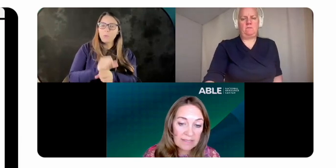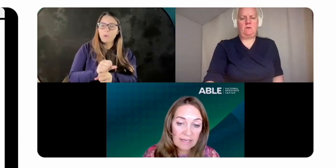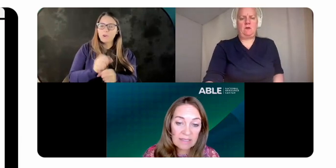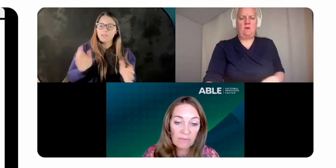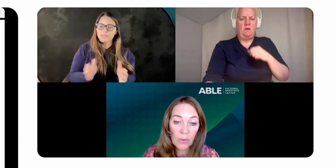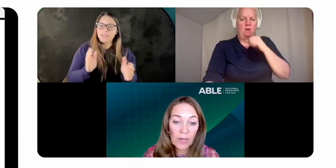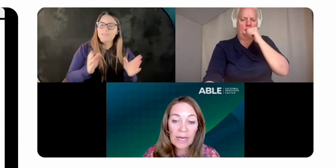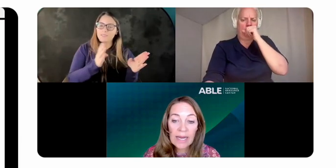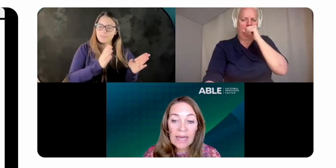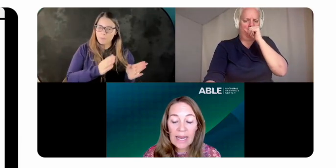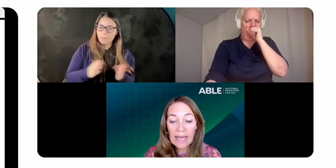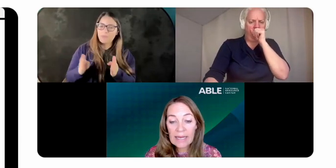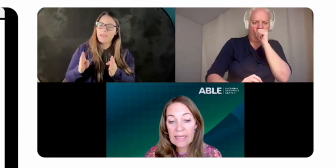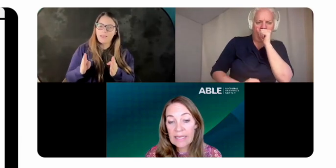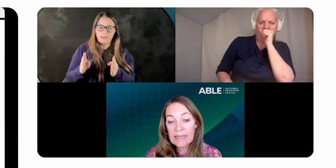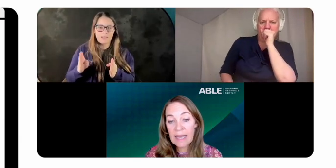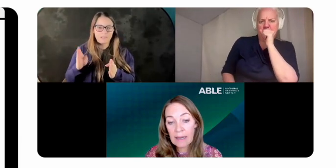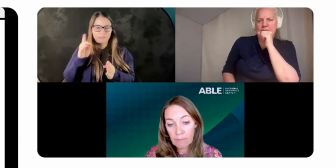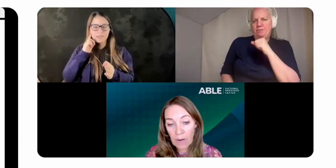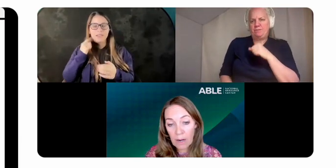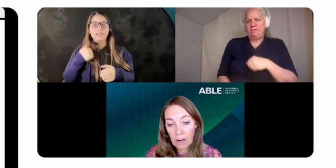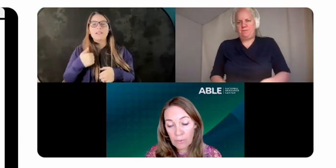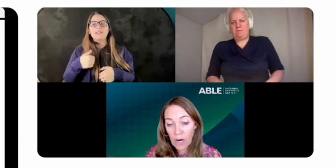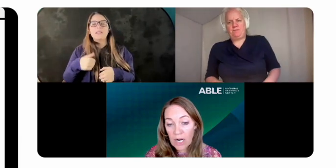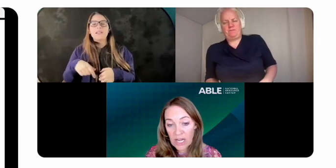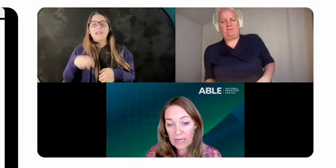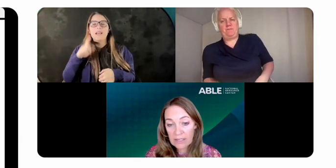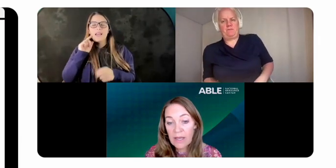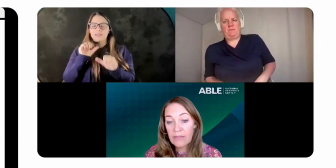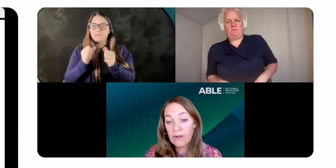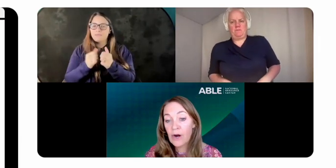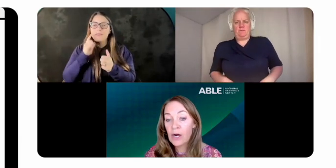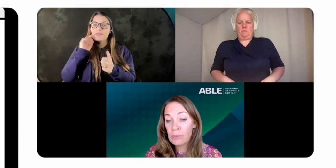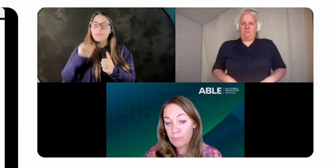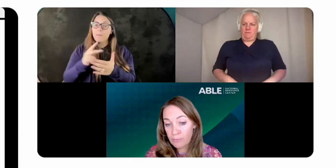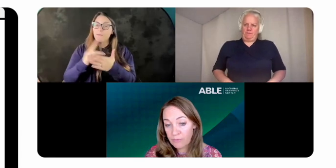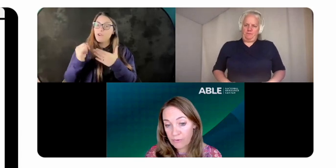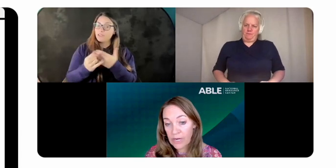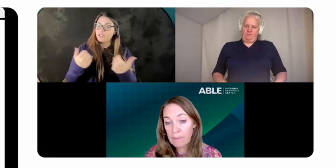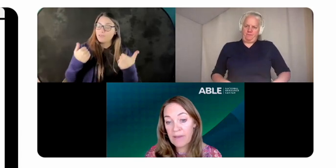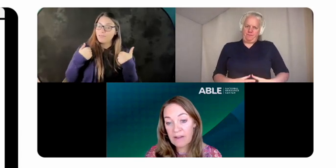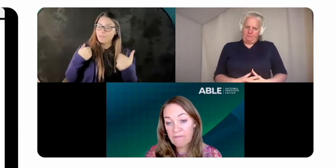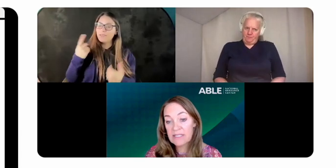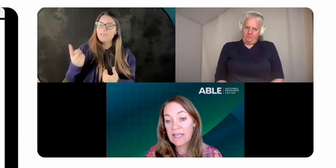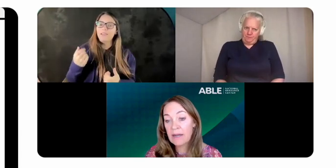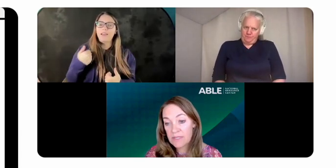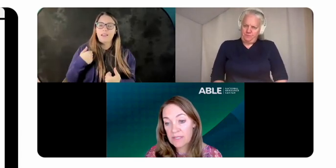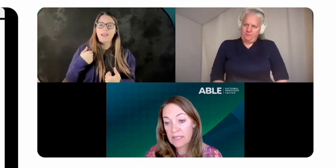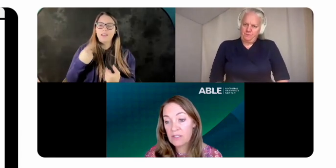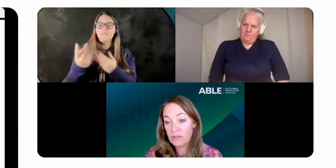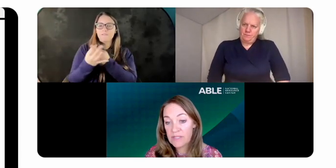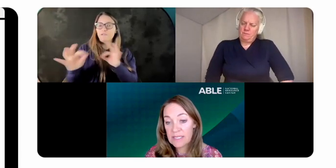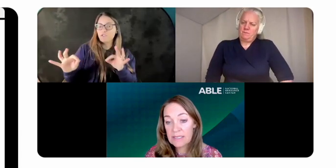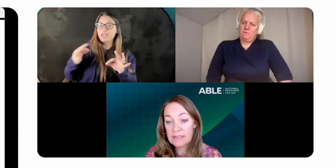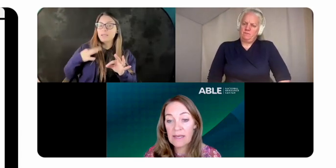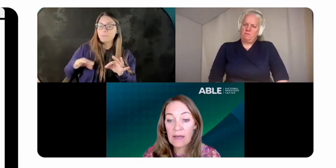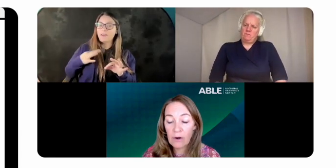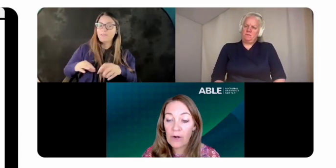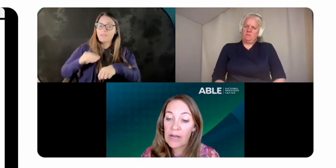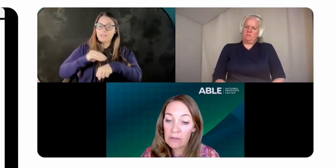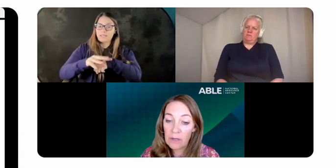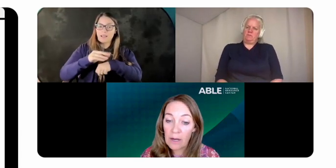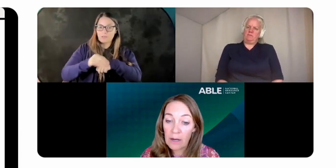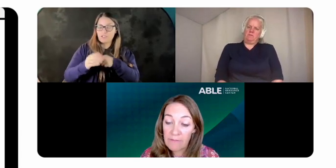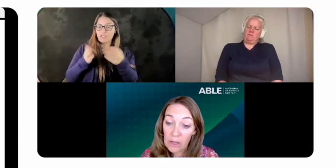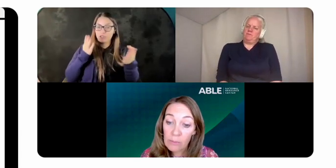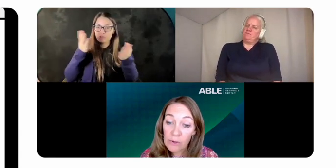is what WIPA stands for. And in that project, there are free benefits counseling services